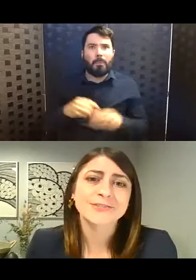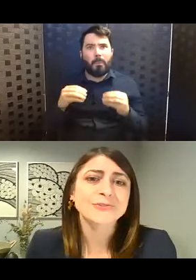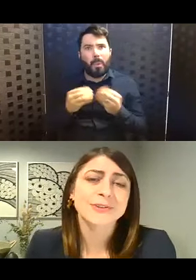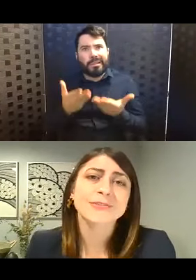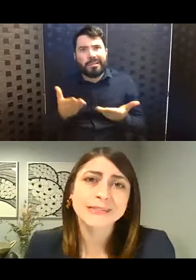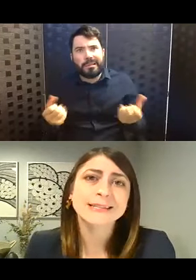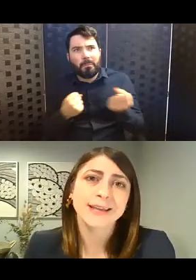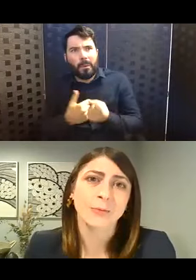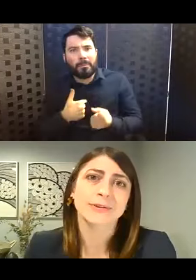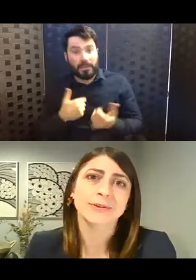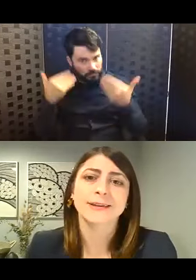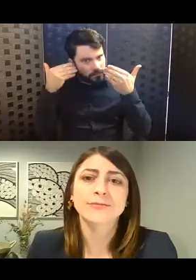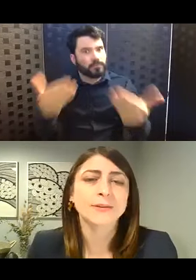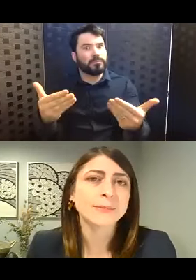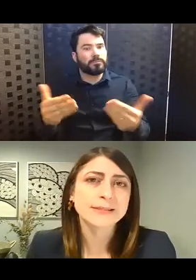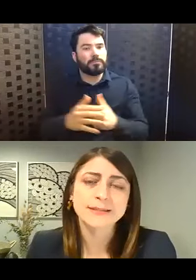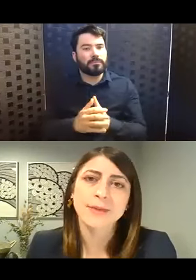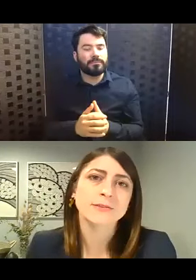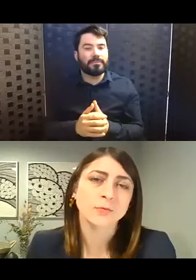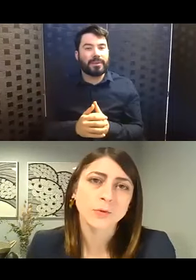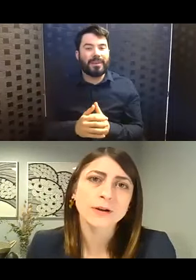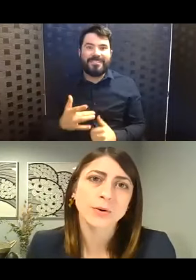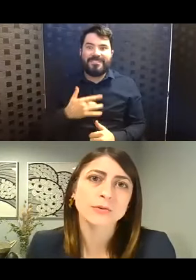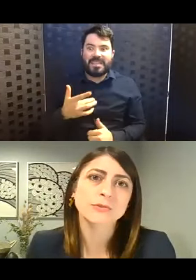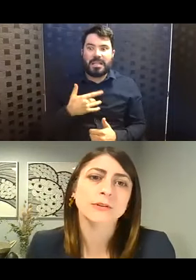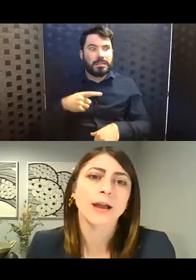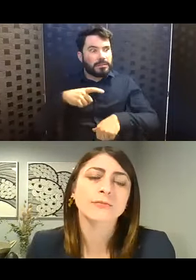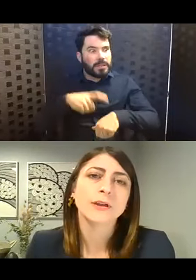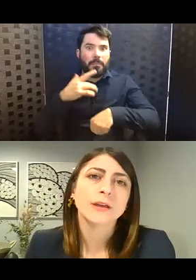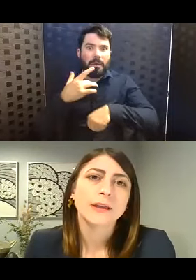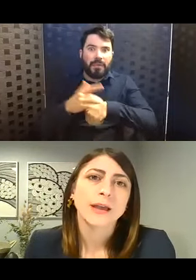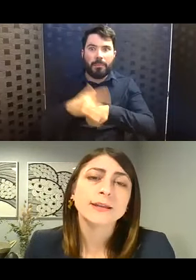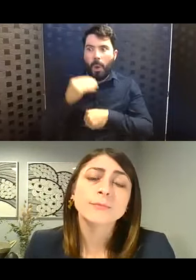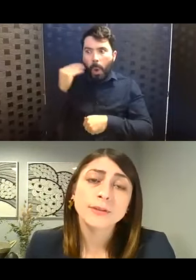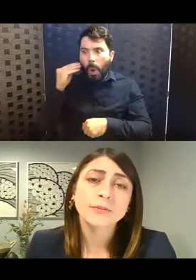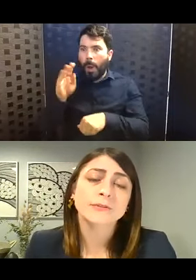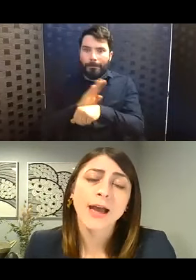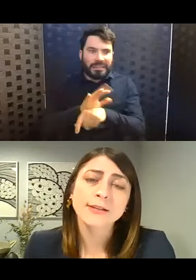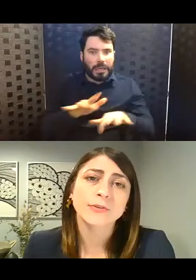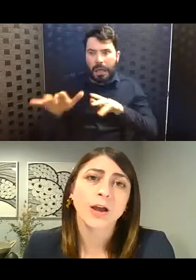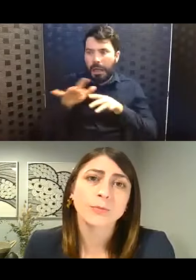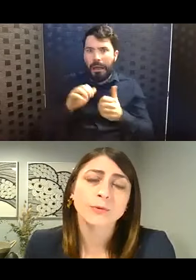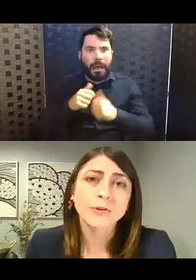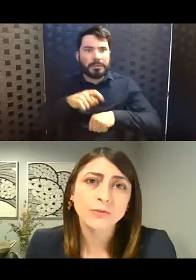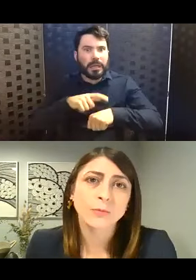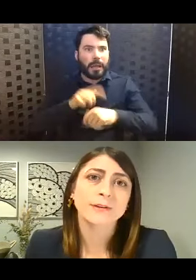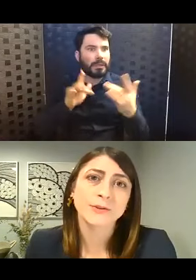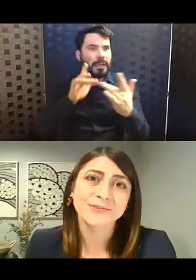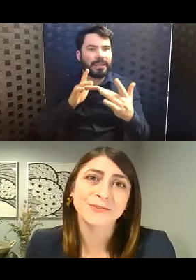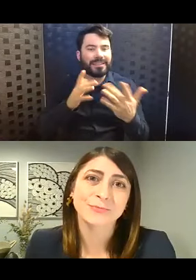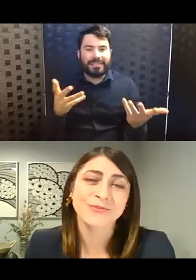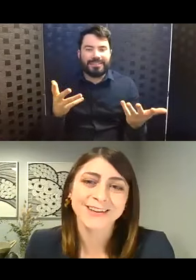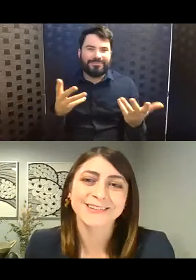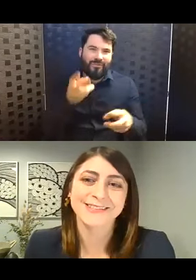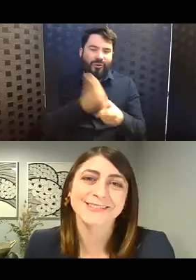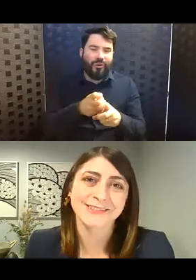understand that it's also difficult to seek help, given the busy demands of work and personal life. And it can be difficult to ask for help when you're the one used